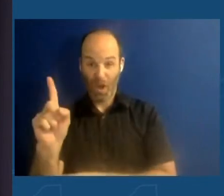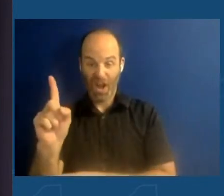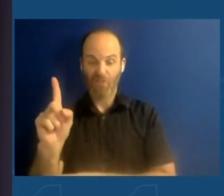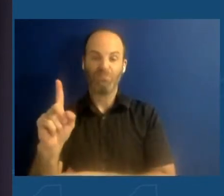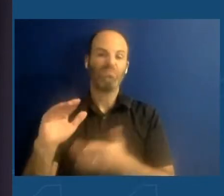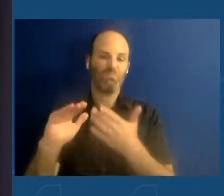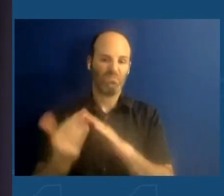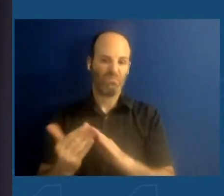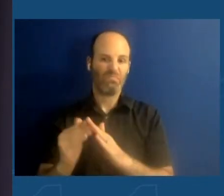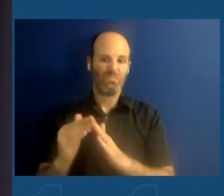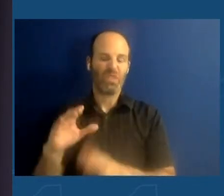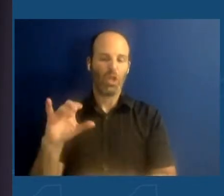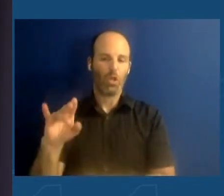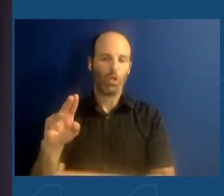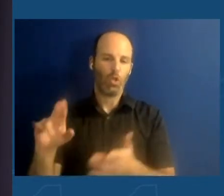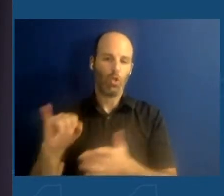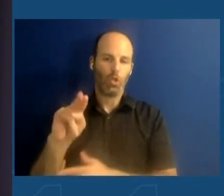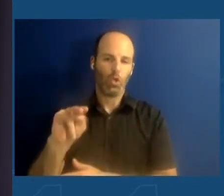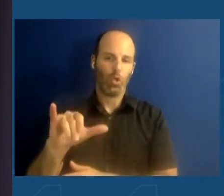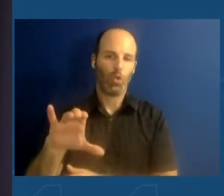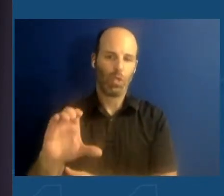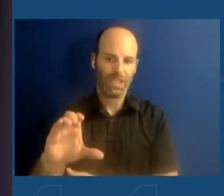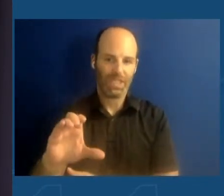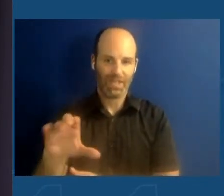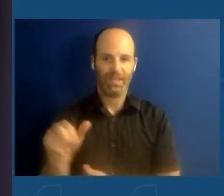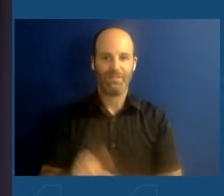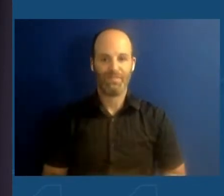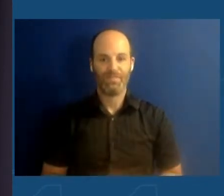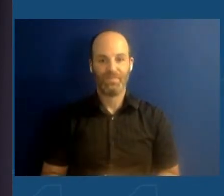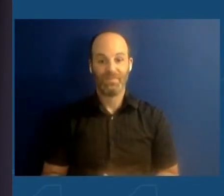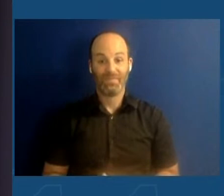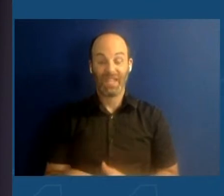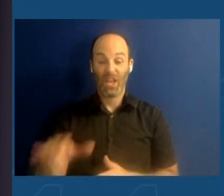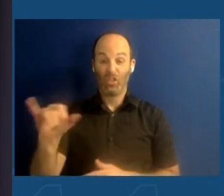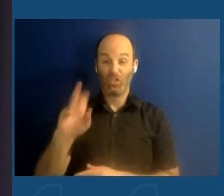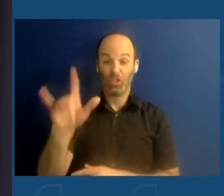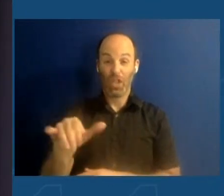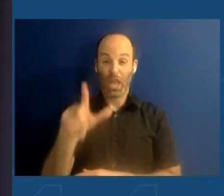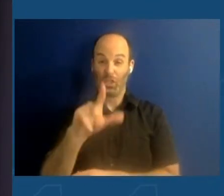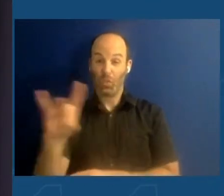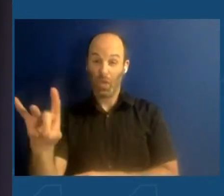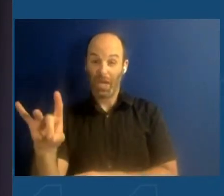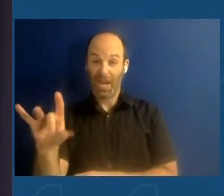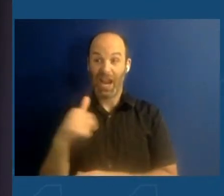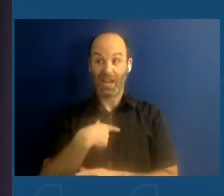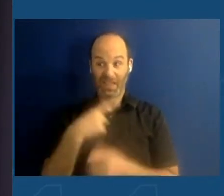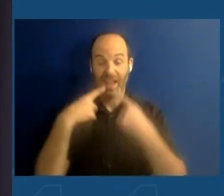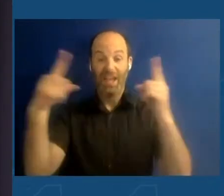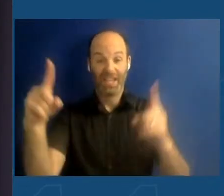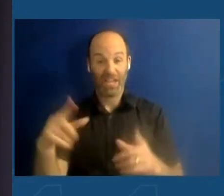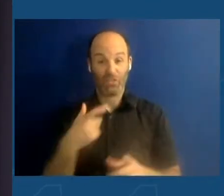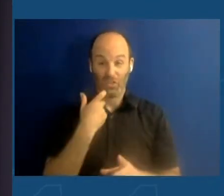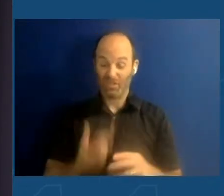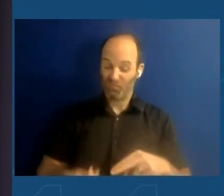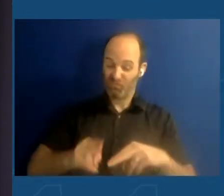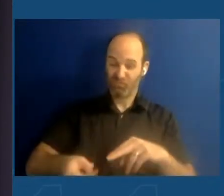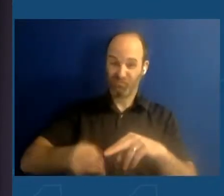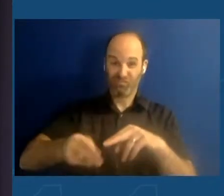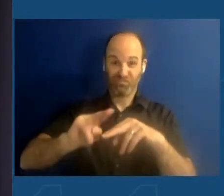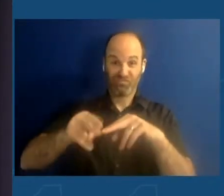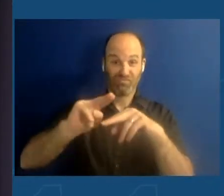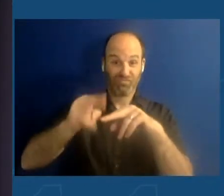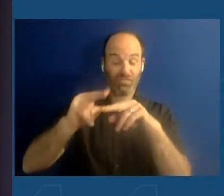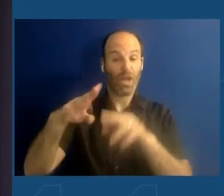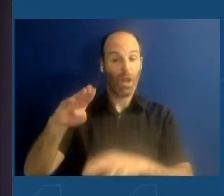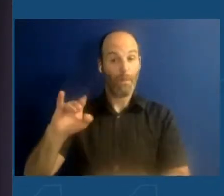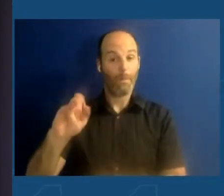end of July, on July 28th, I declared the increasing rate of monkeypox a imminent threat to